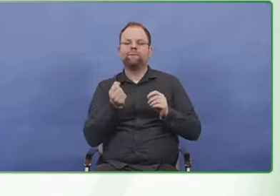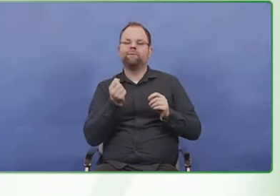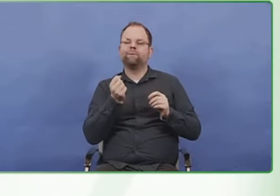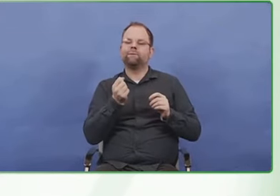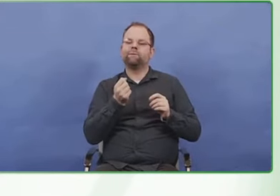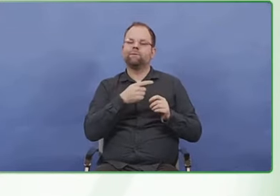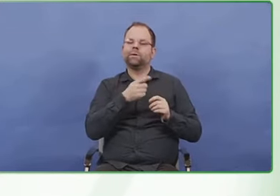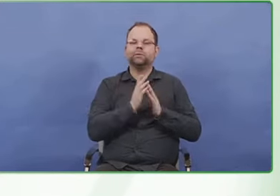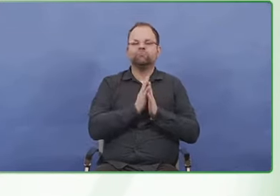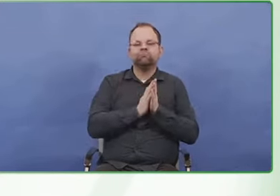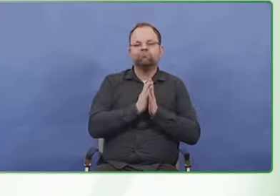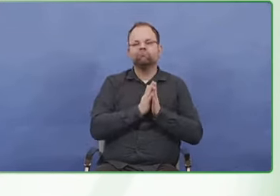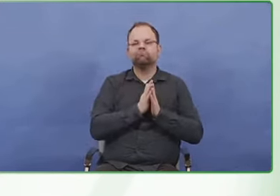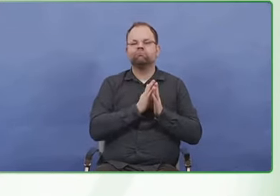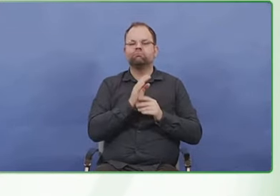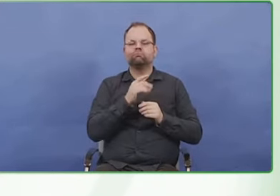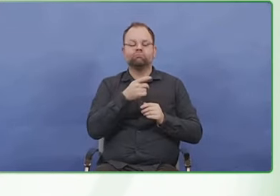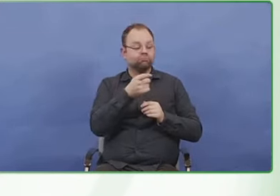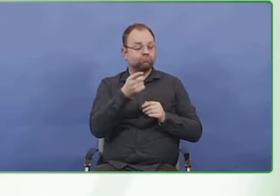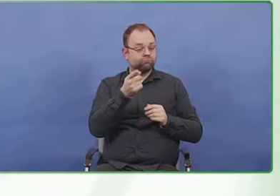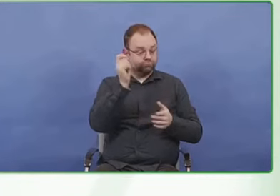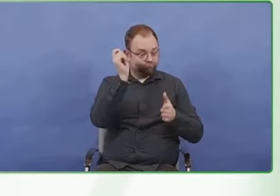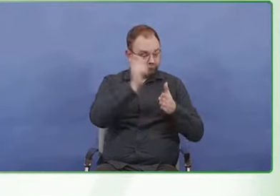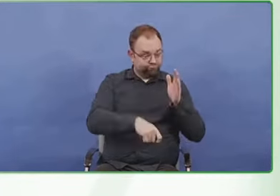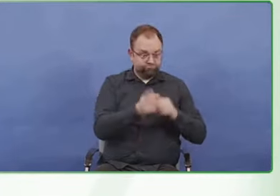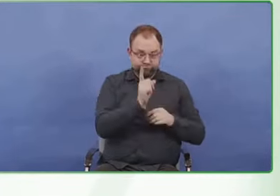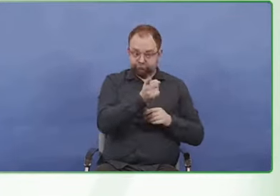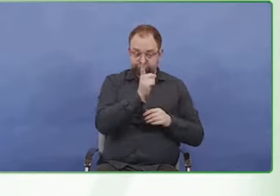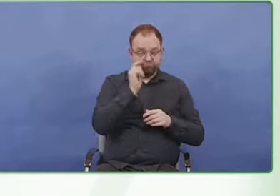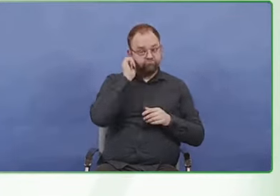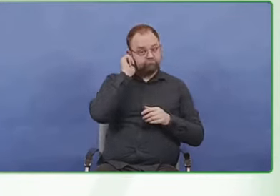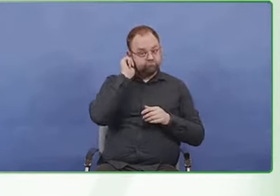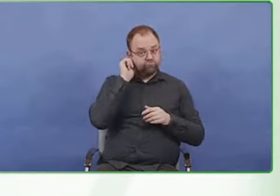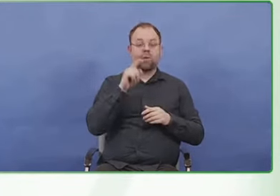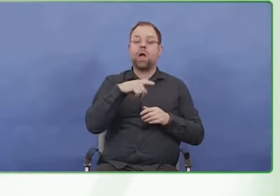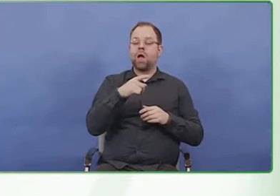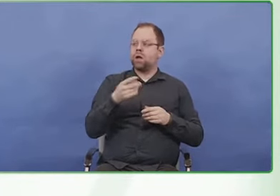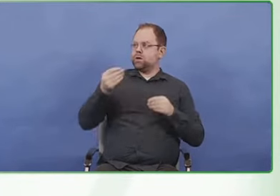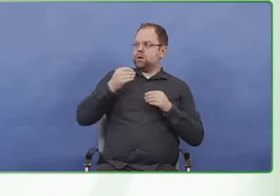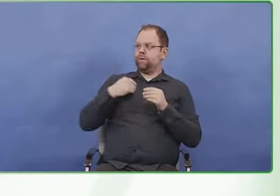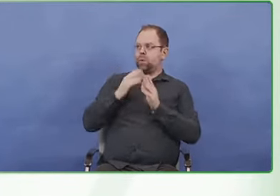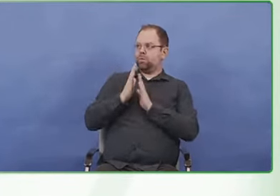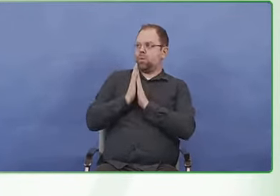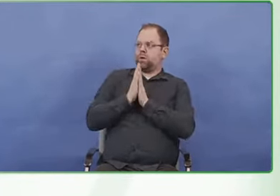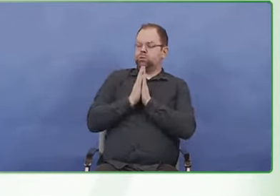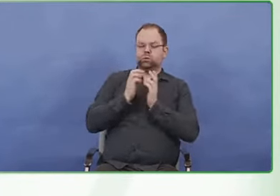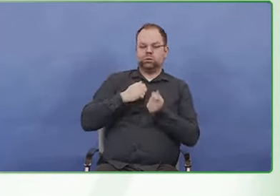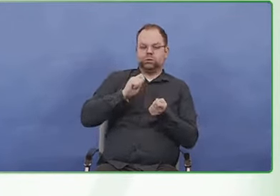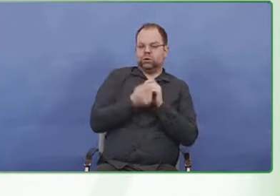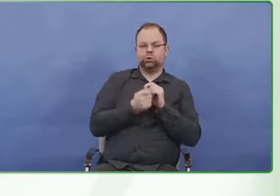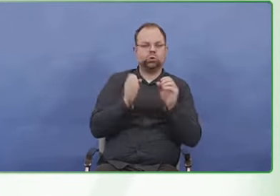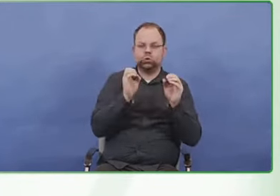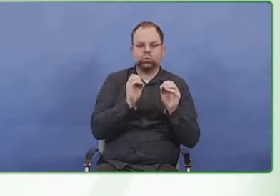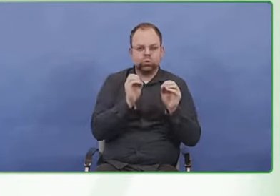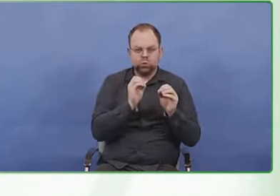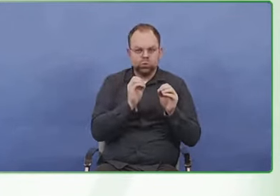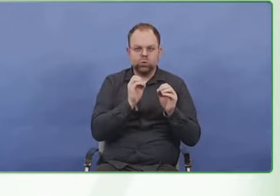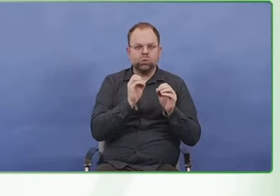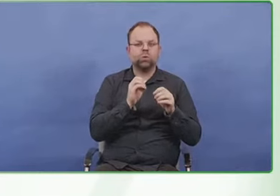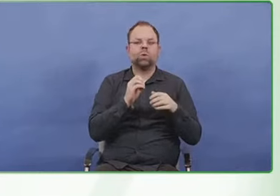And as a result, the initial legislation wasn't as effective, like we said, and needed to